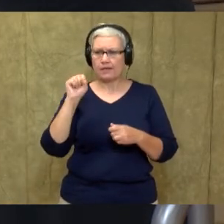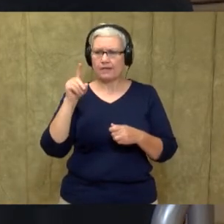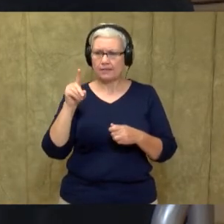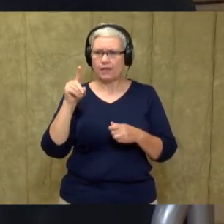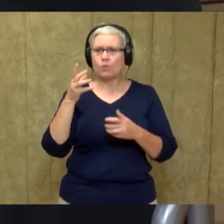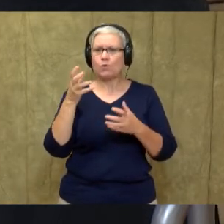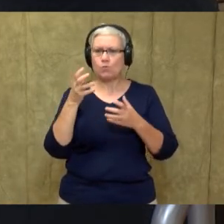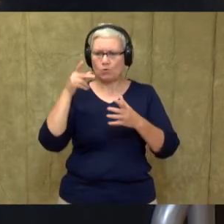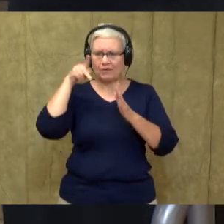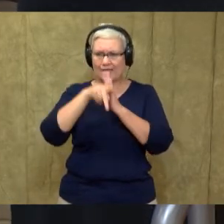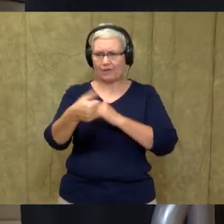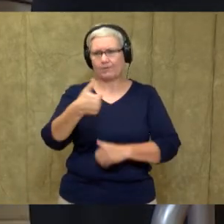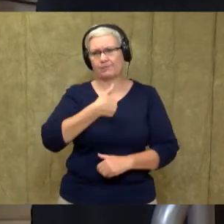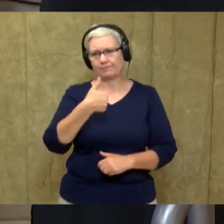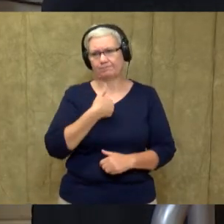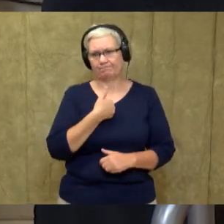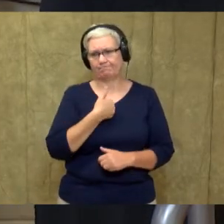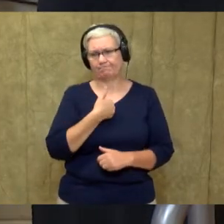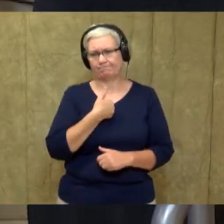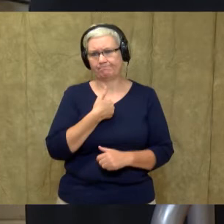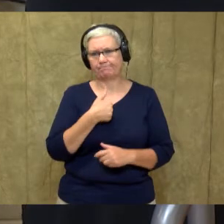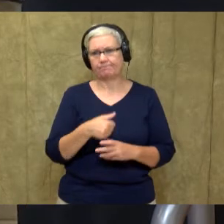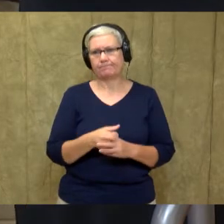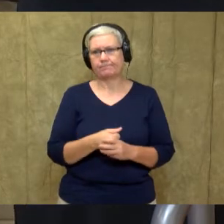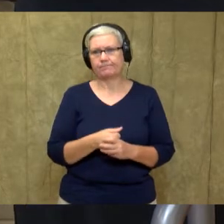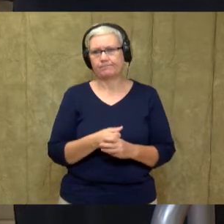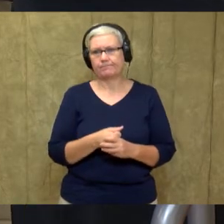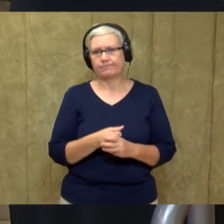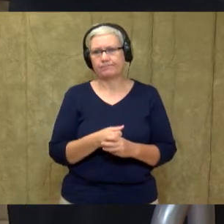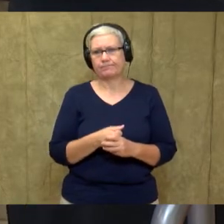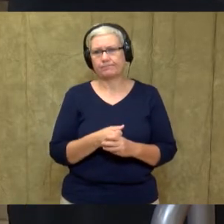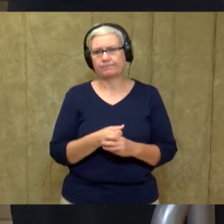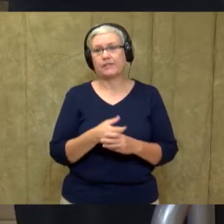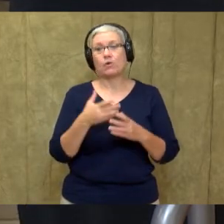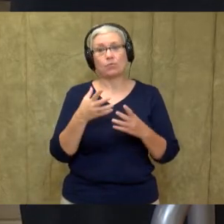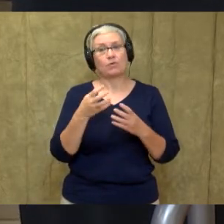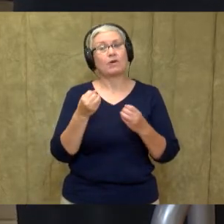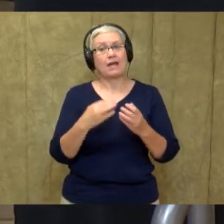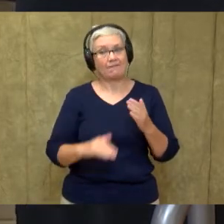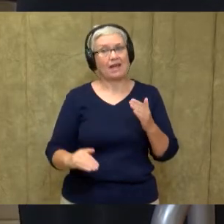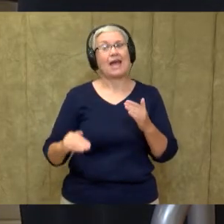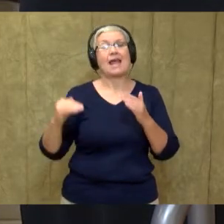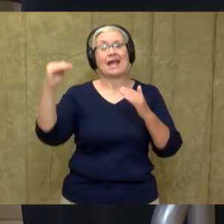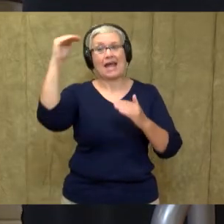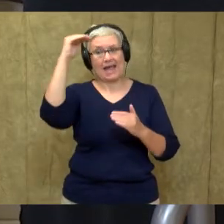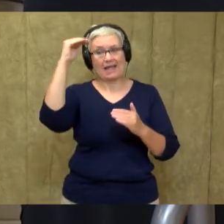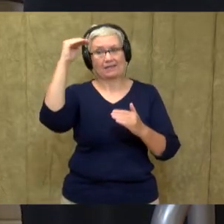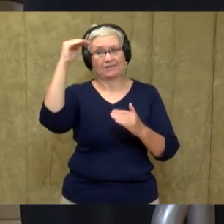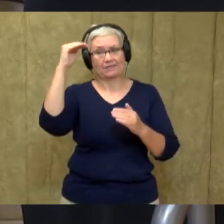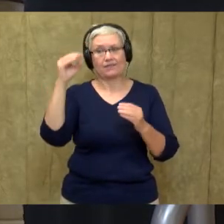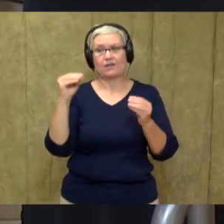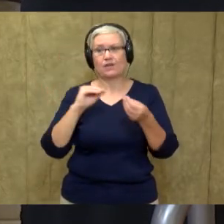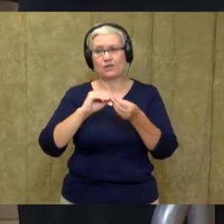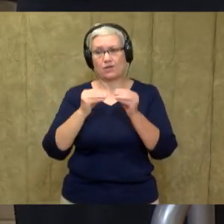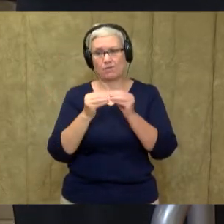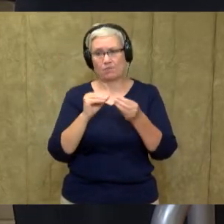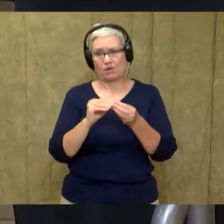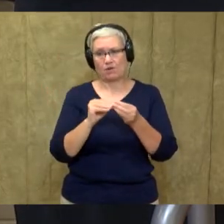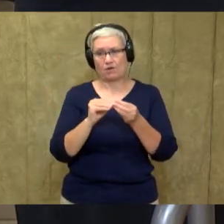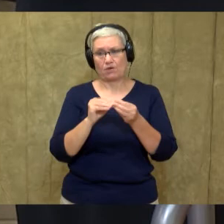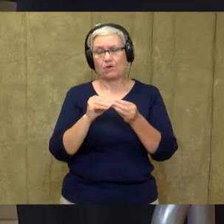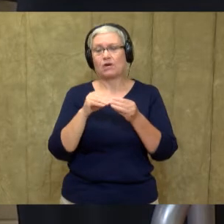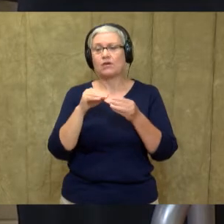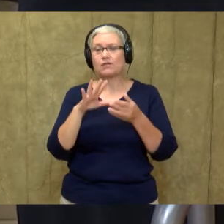among active duty soldiers is on pace to hit a record total this year. More than 1.7 million soldiers have served